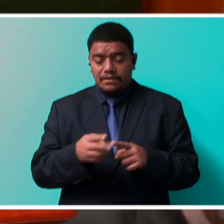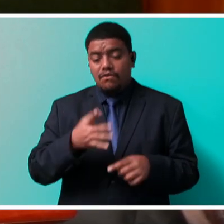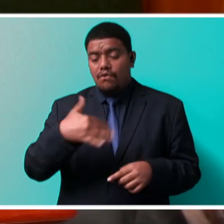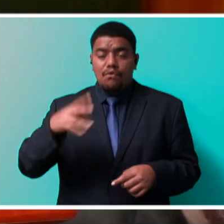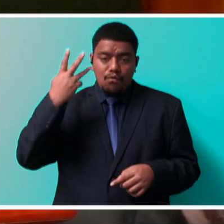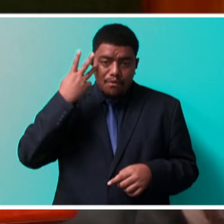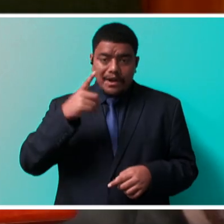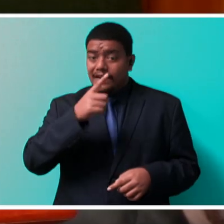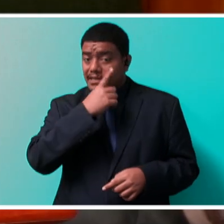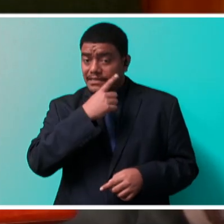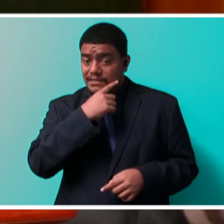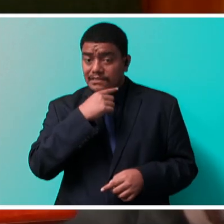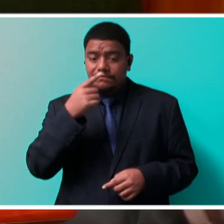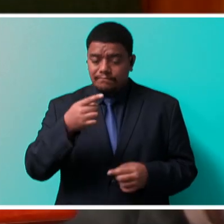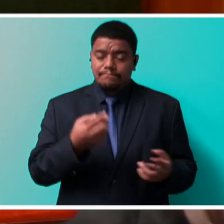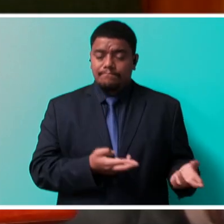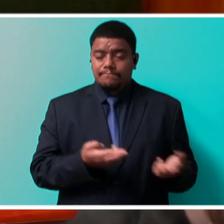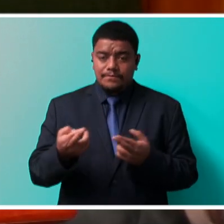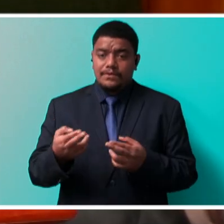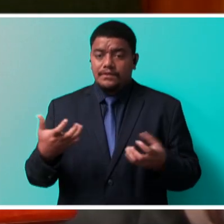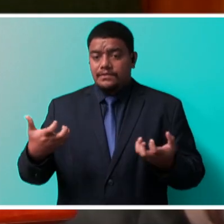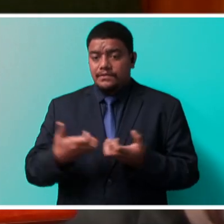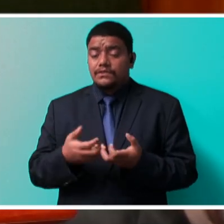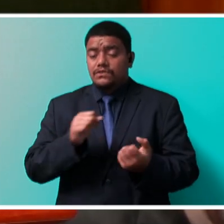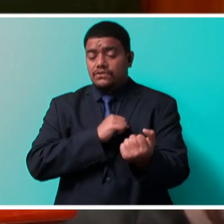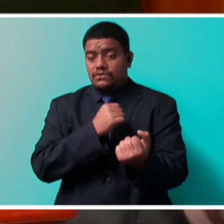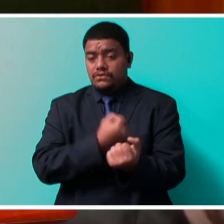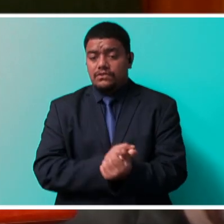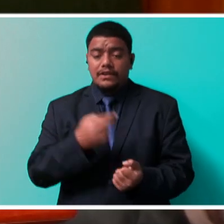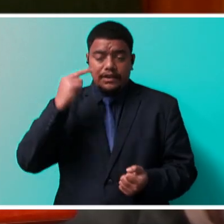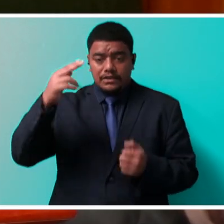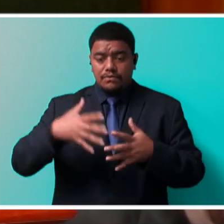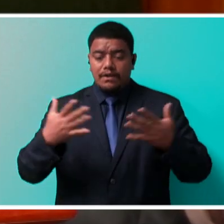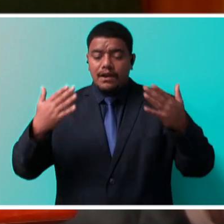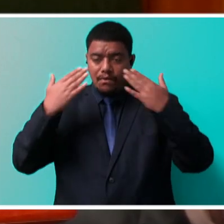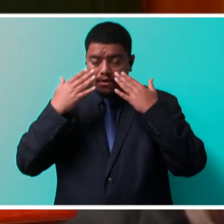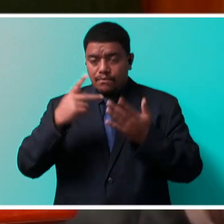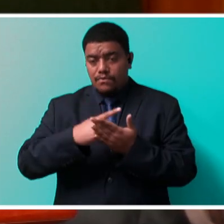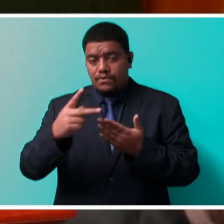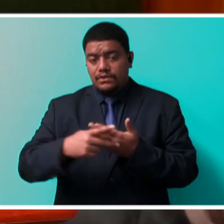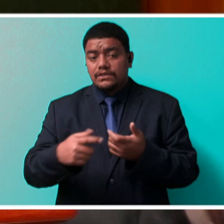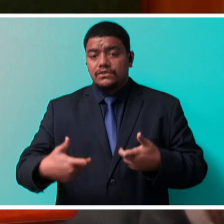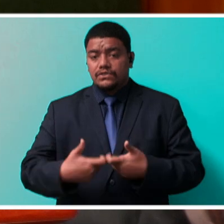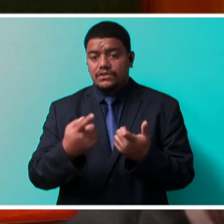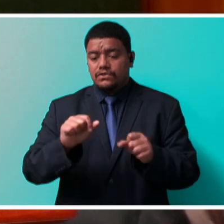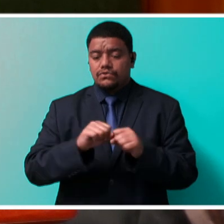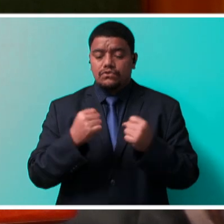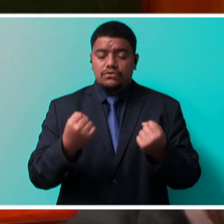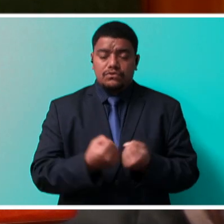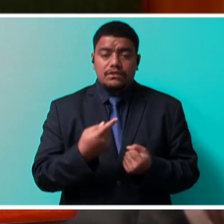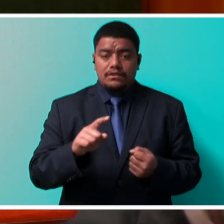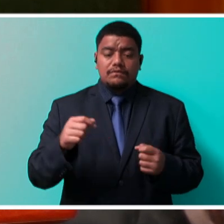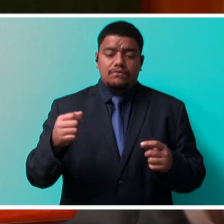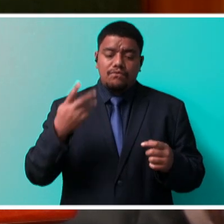and Girls is being implemented alongside strengthened nationwide awareness programs to challenge harmful social norms and empower